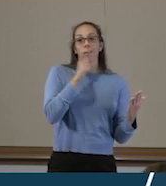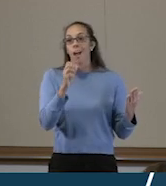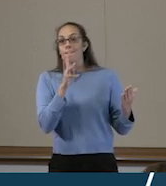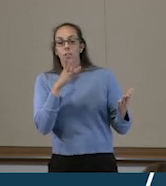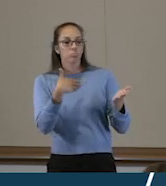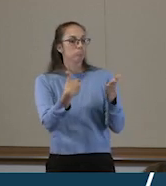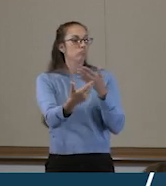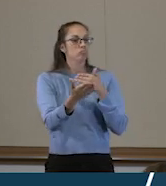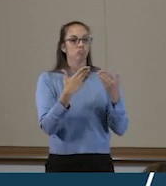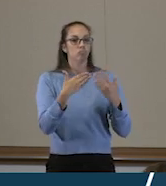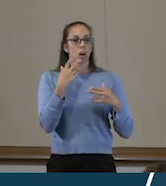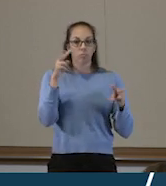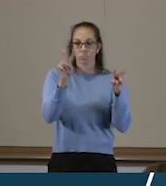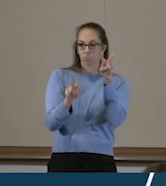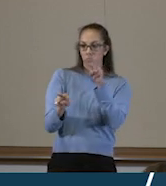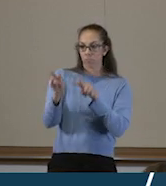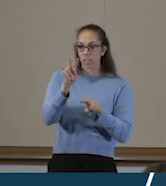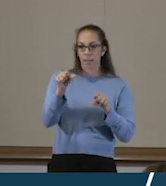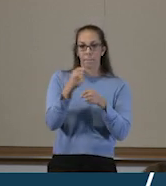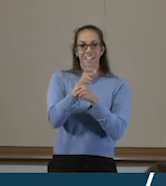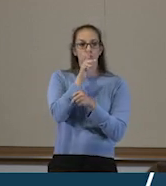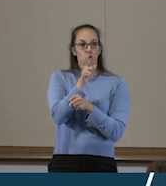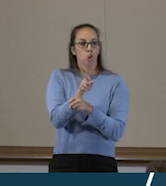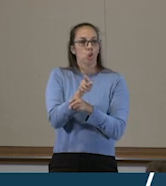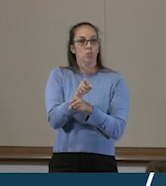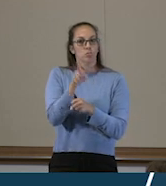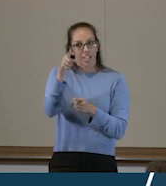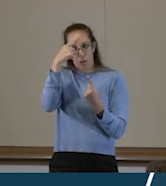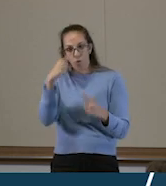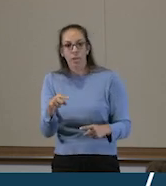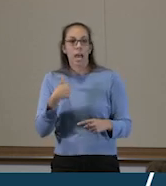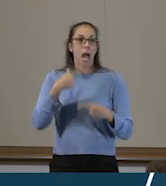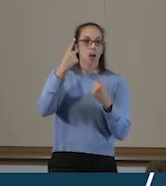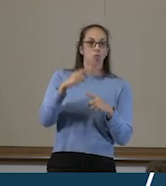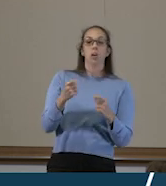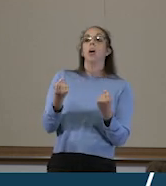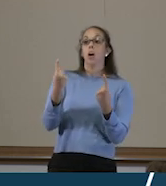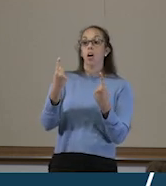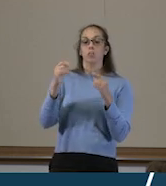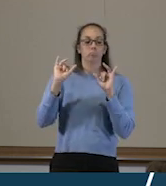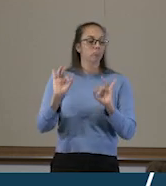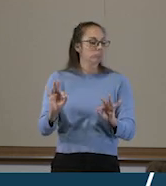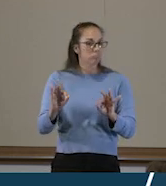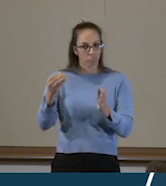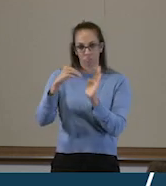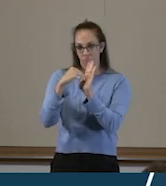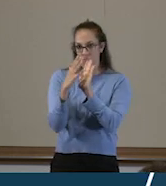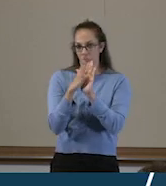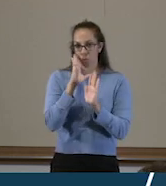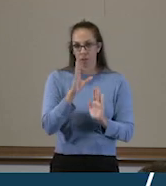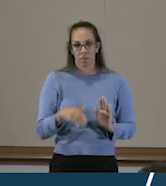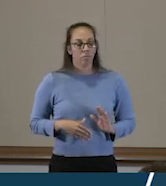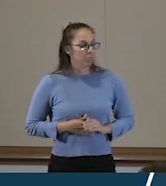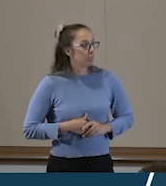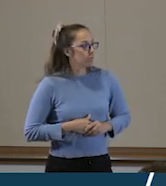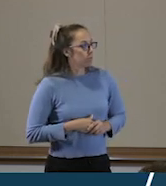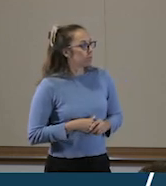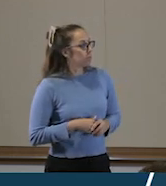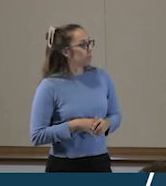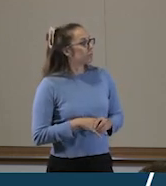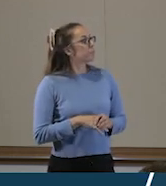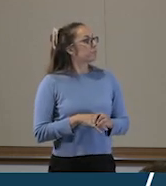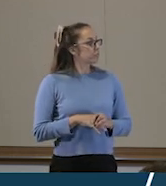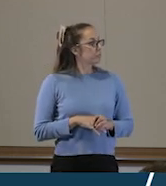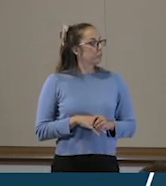or someone who is more mild, right? So this allows us to understand that people with disabilities can